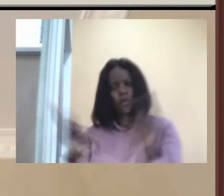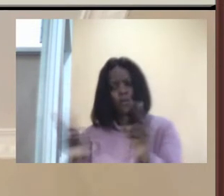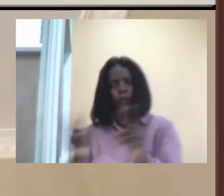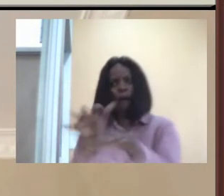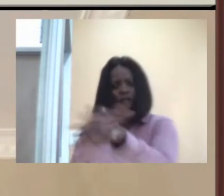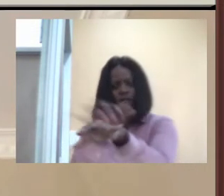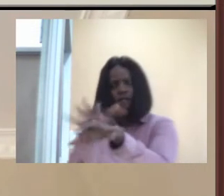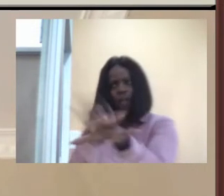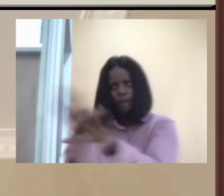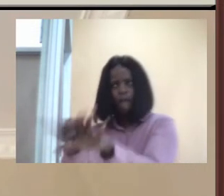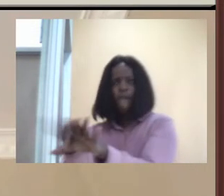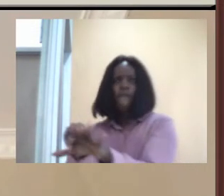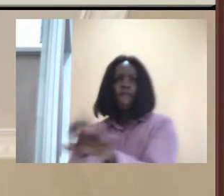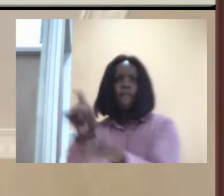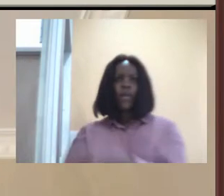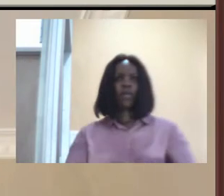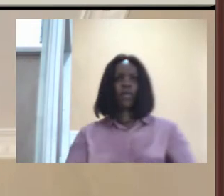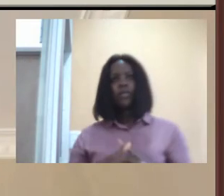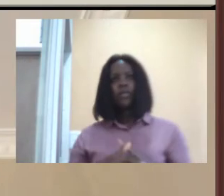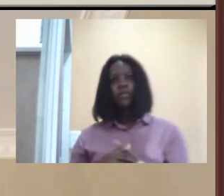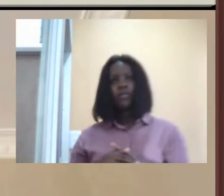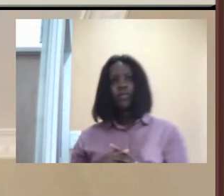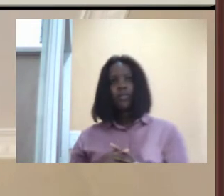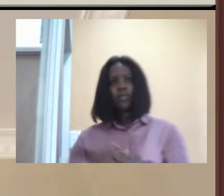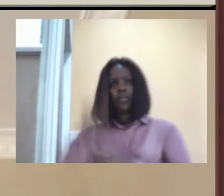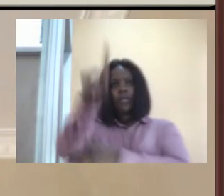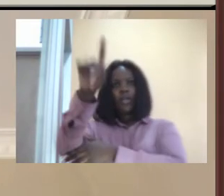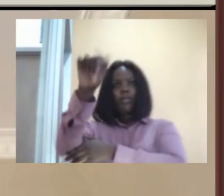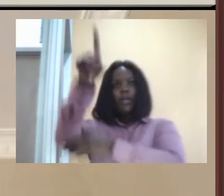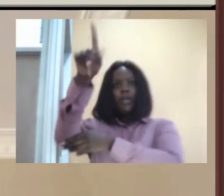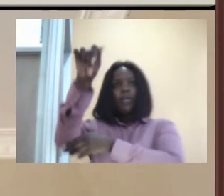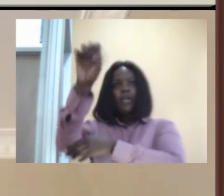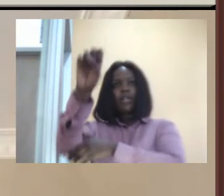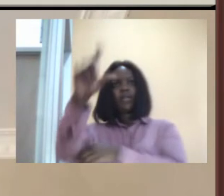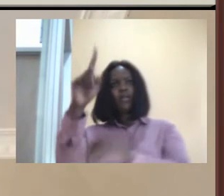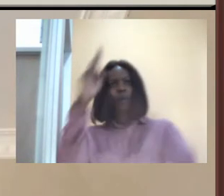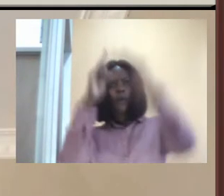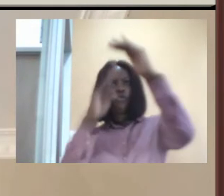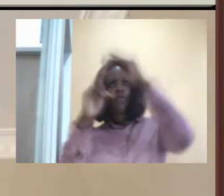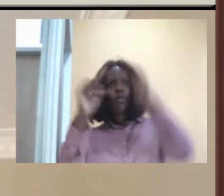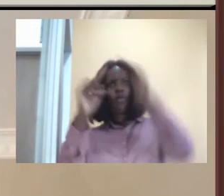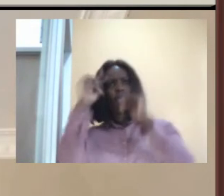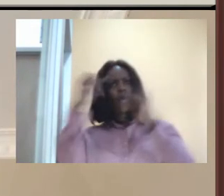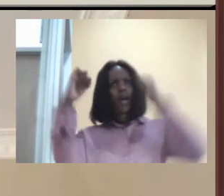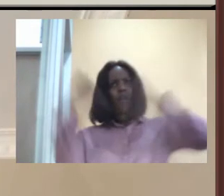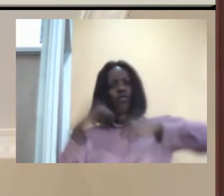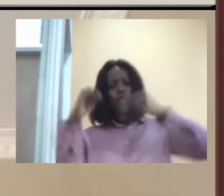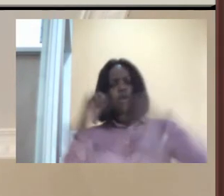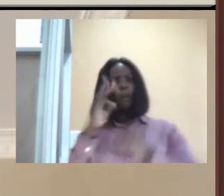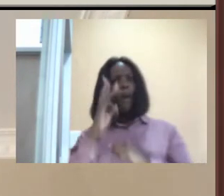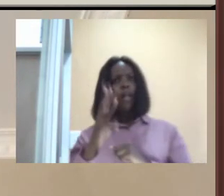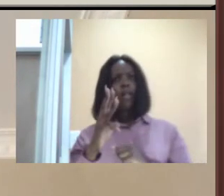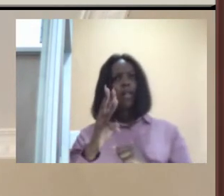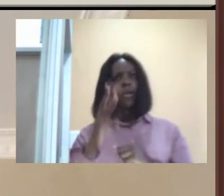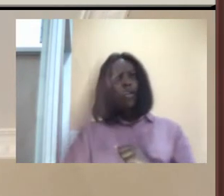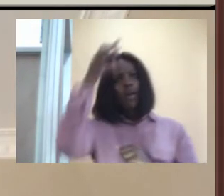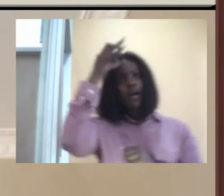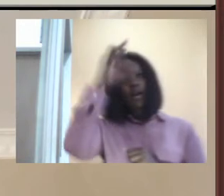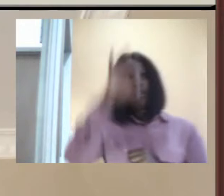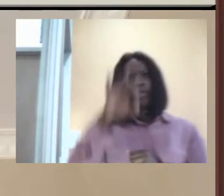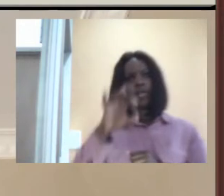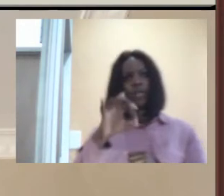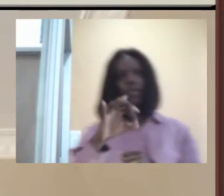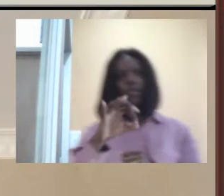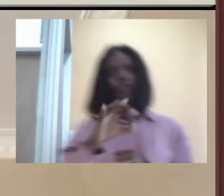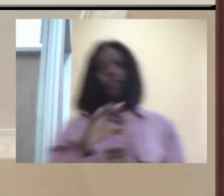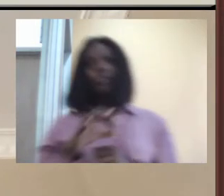and ensure that they are part and parcel. Honorable Papas, we thought that he is going to agree that this government, amongst